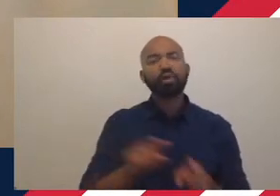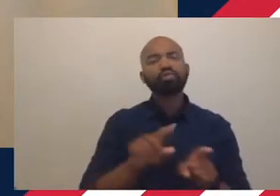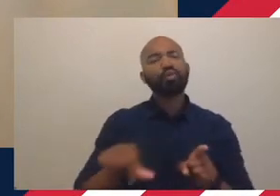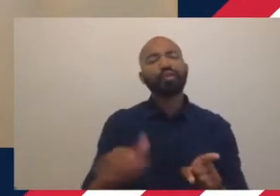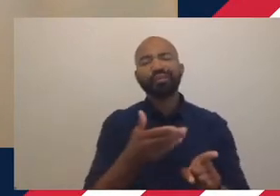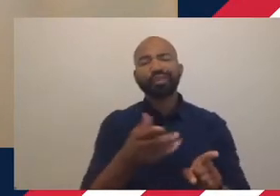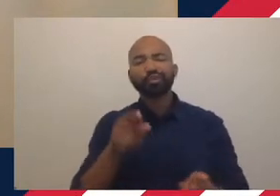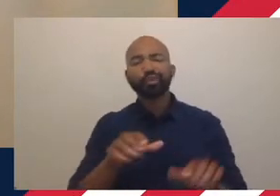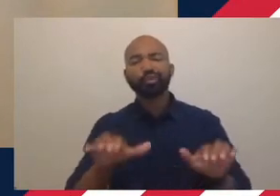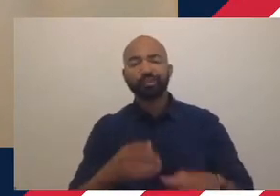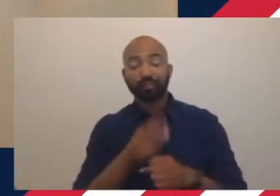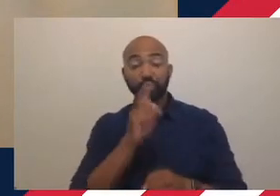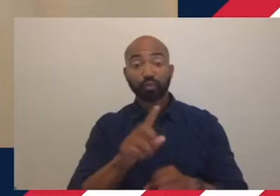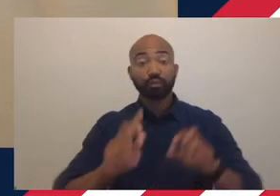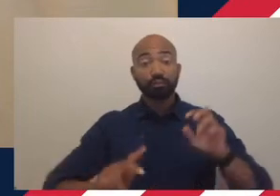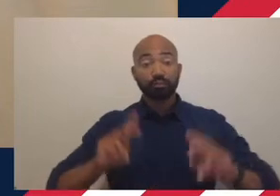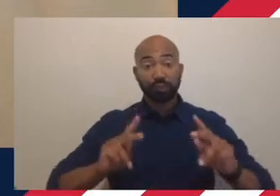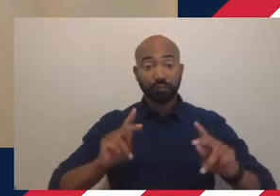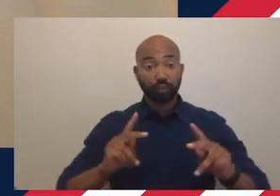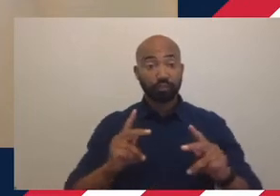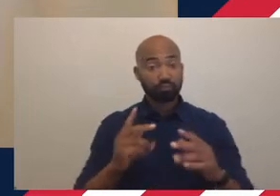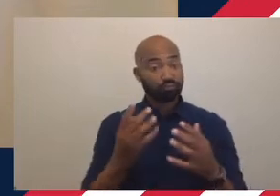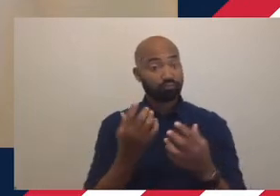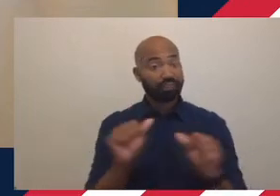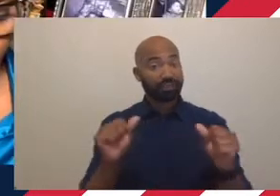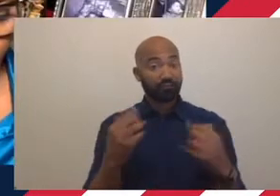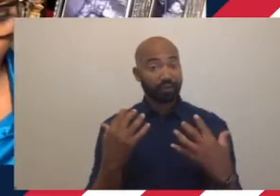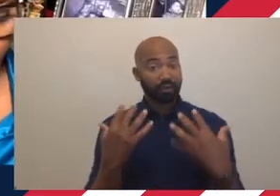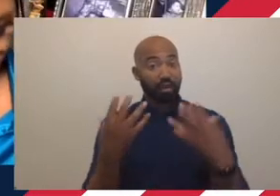the health and safety of your employees and staff?